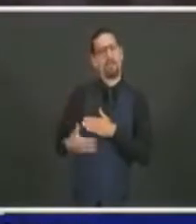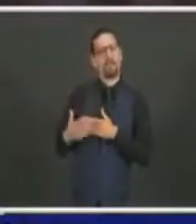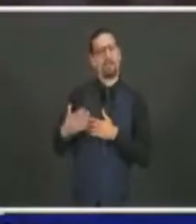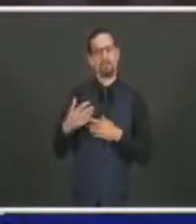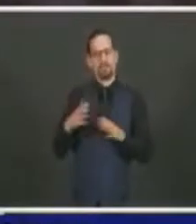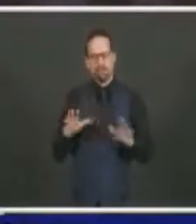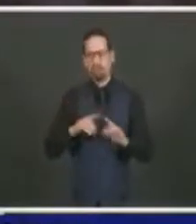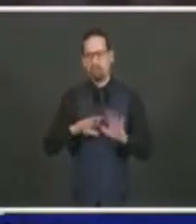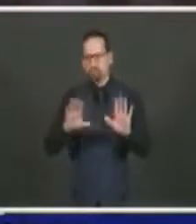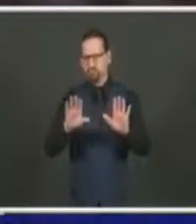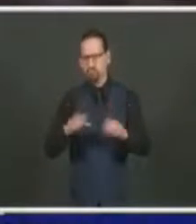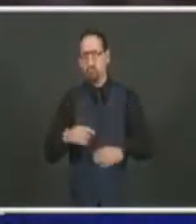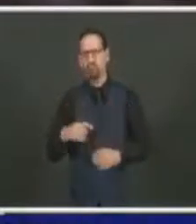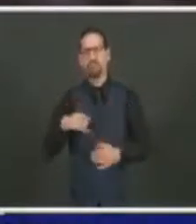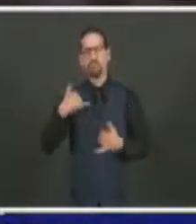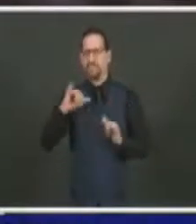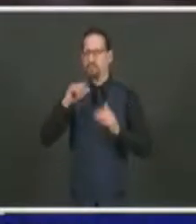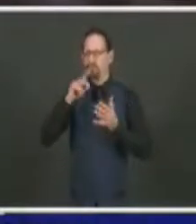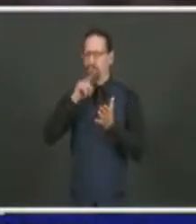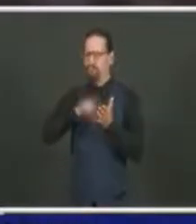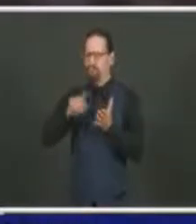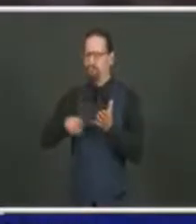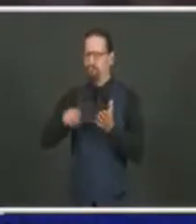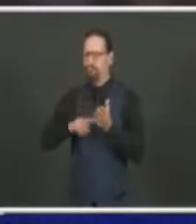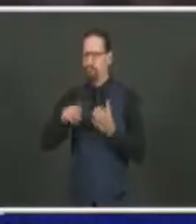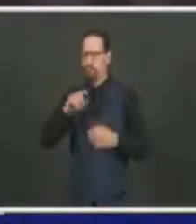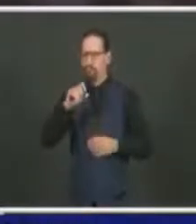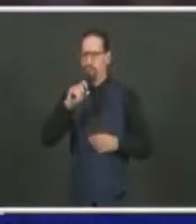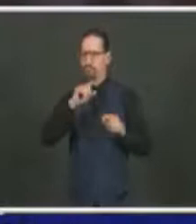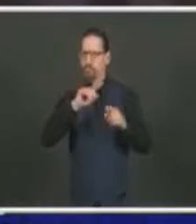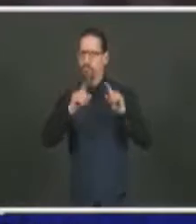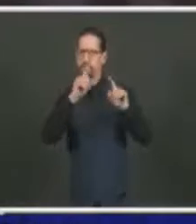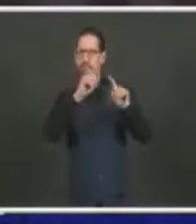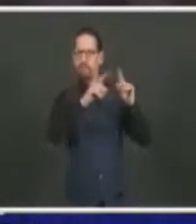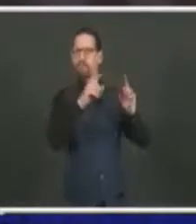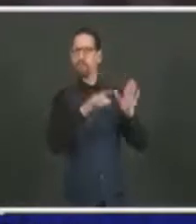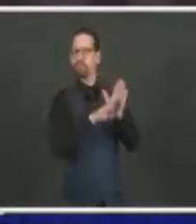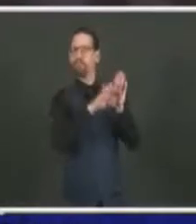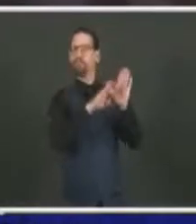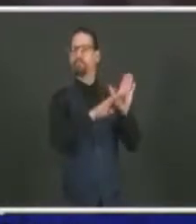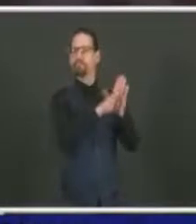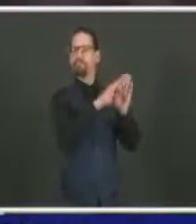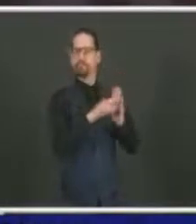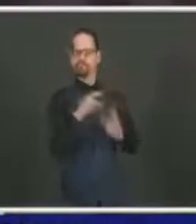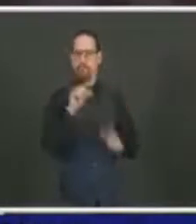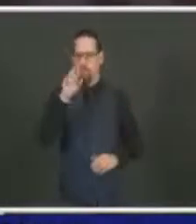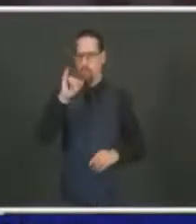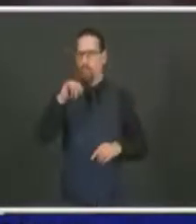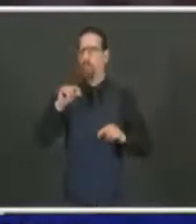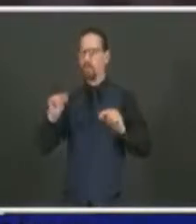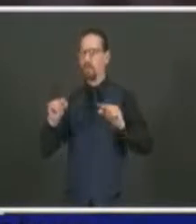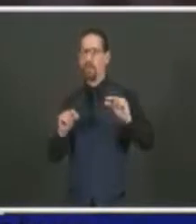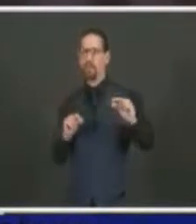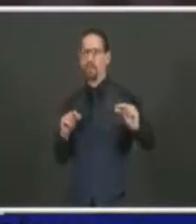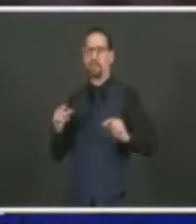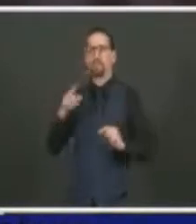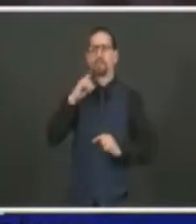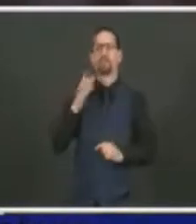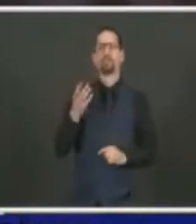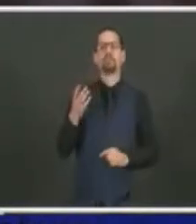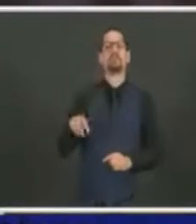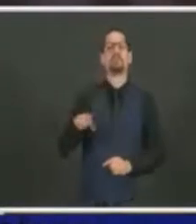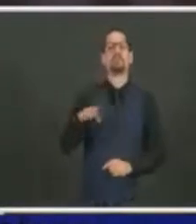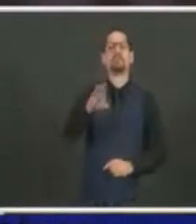it in our own inspections over the weekend. And you can see it. Brian asked me a few weeks ago, you can see young people